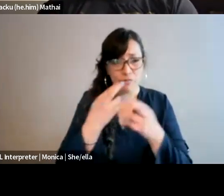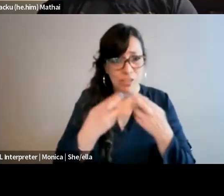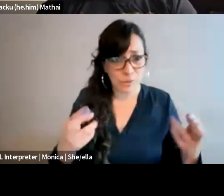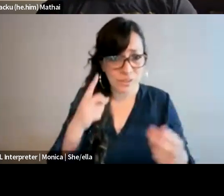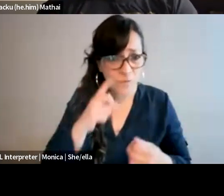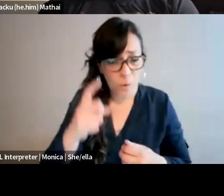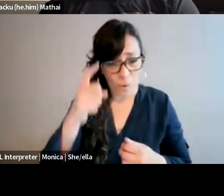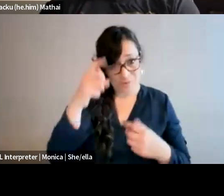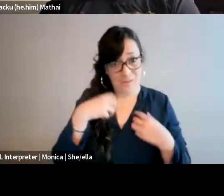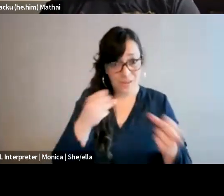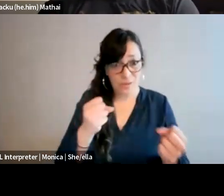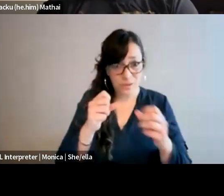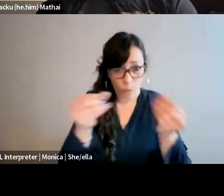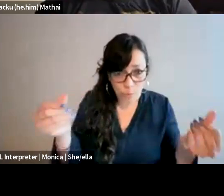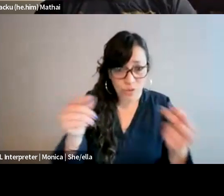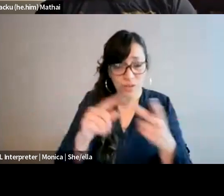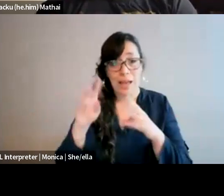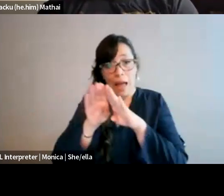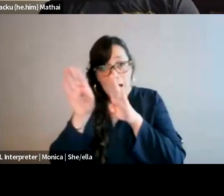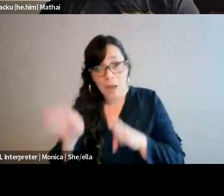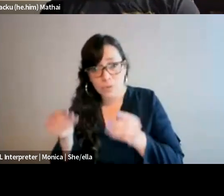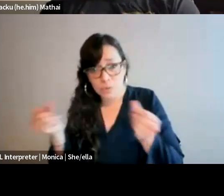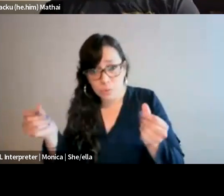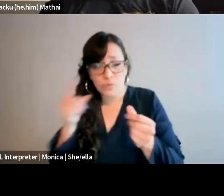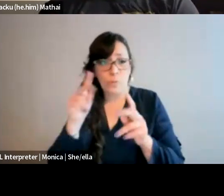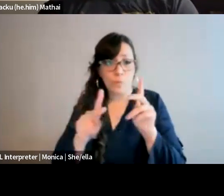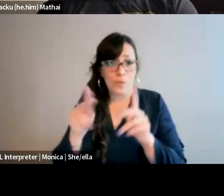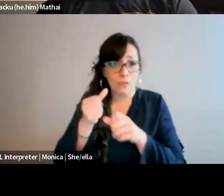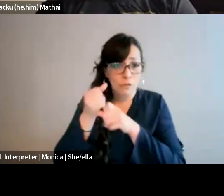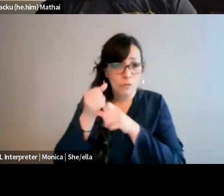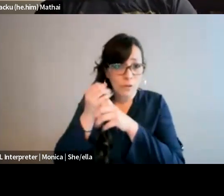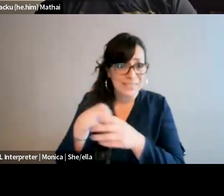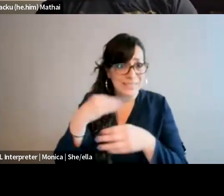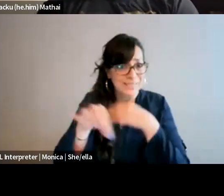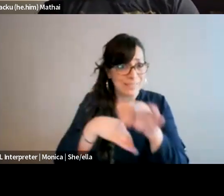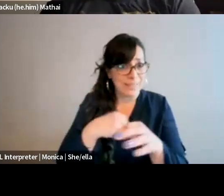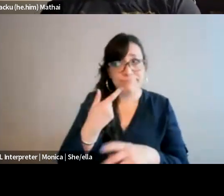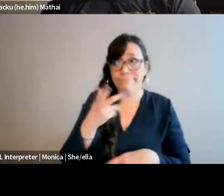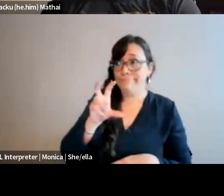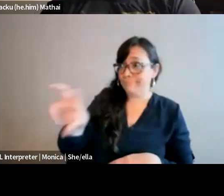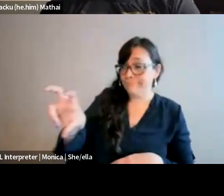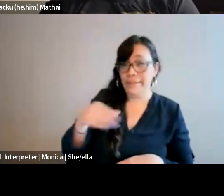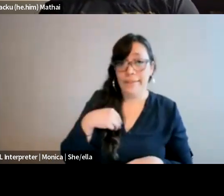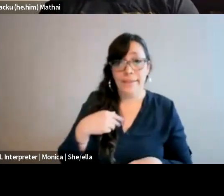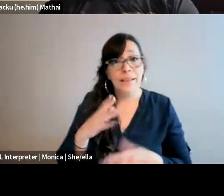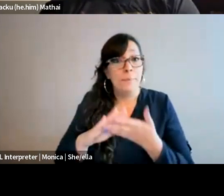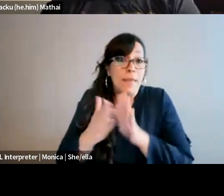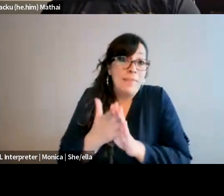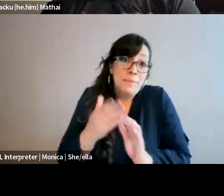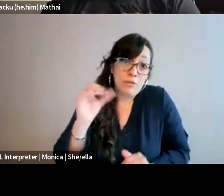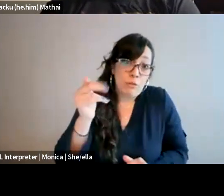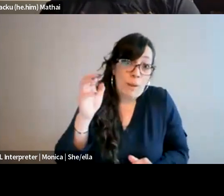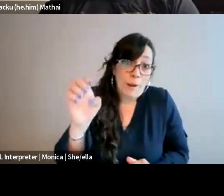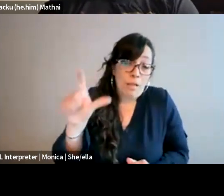solutions, to provide housing solutions to people in crisis, and instead going to understanding that it's much easier to criminalize them and to lock them